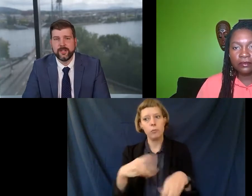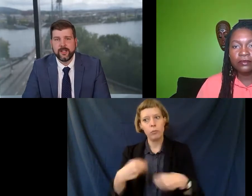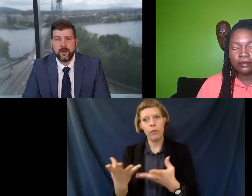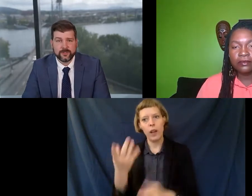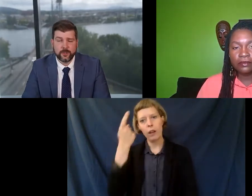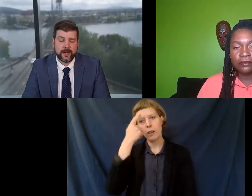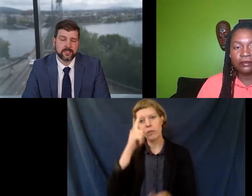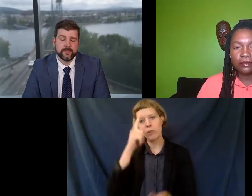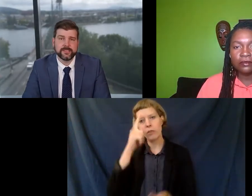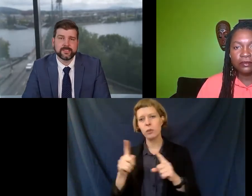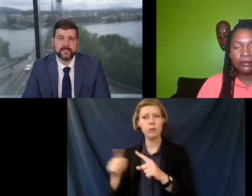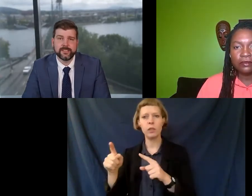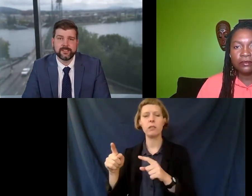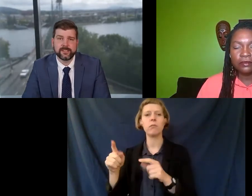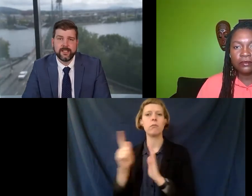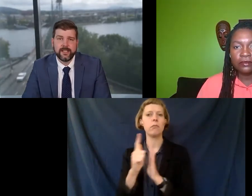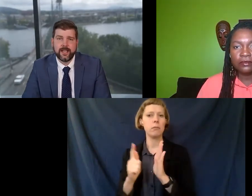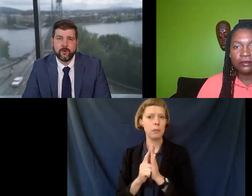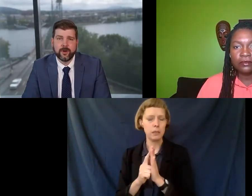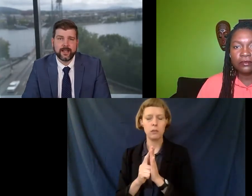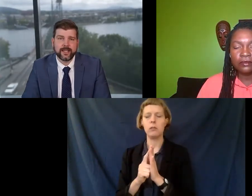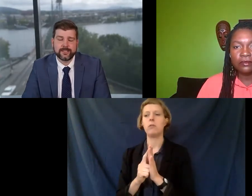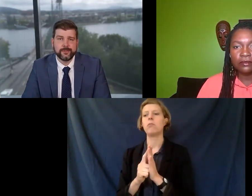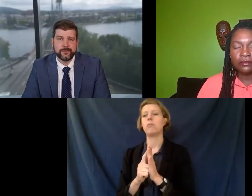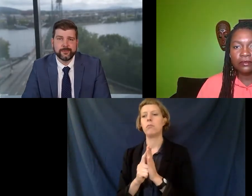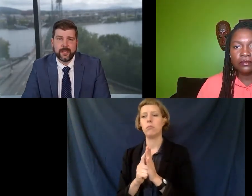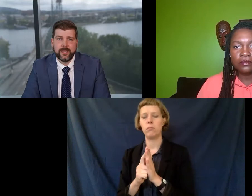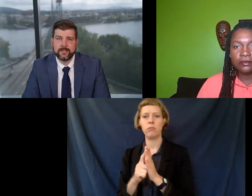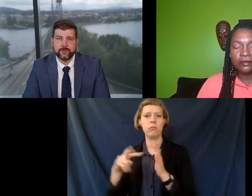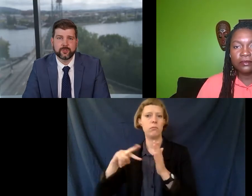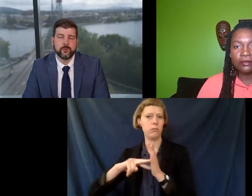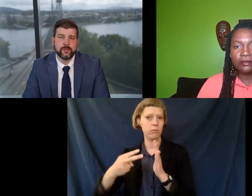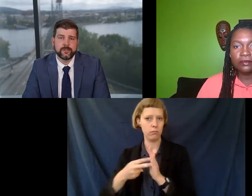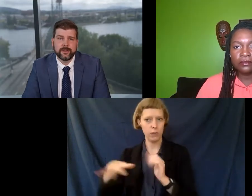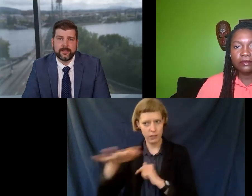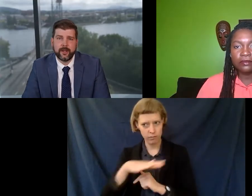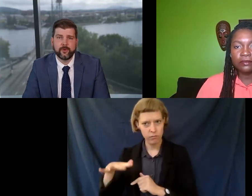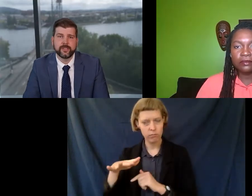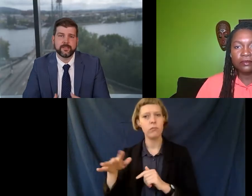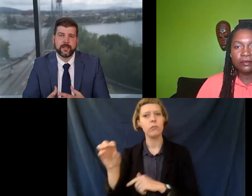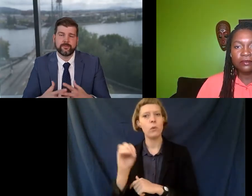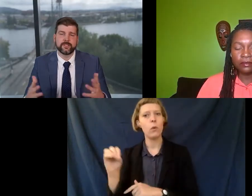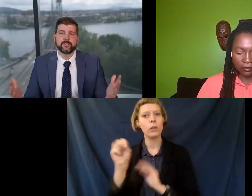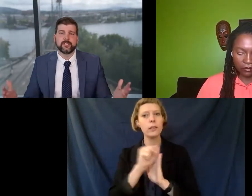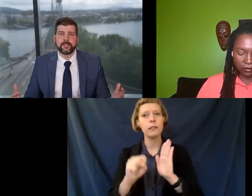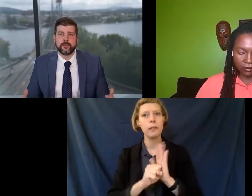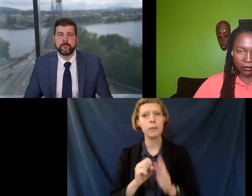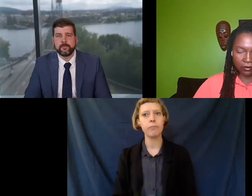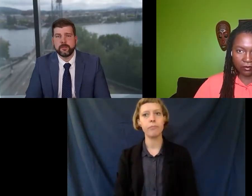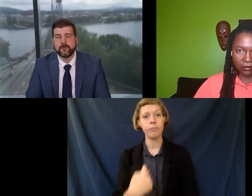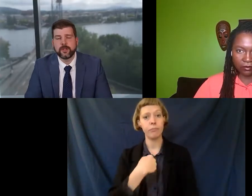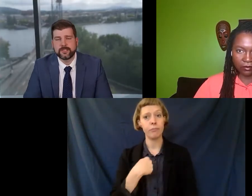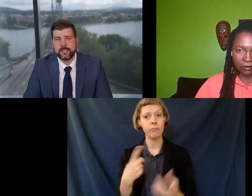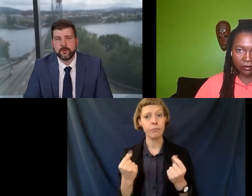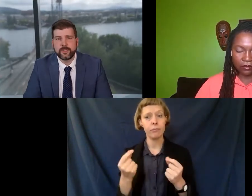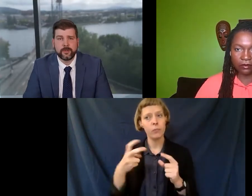for also approximately 6 years, where I got to tour not only facilities and meet